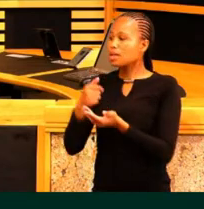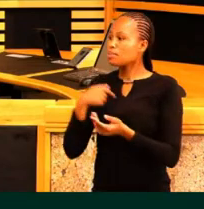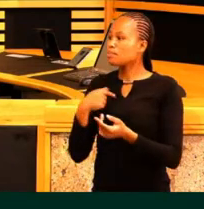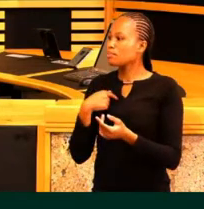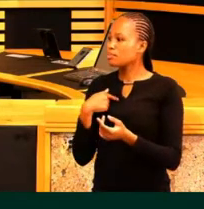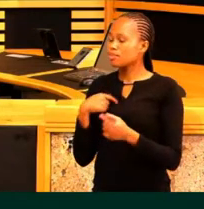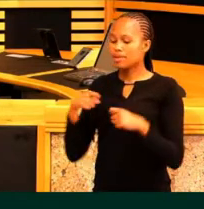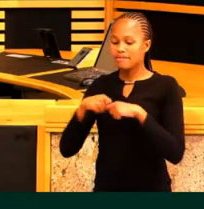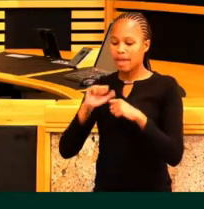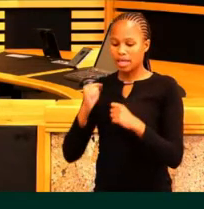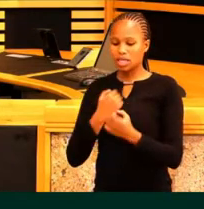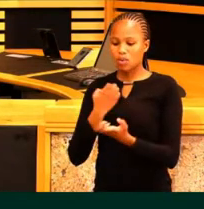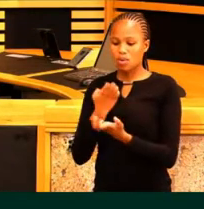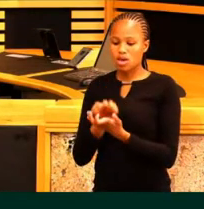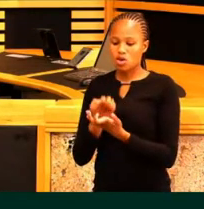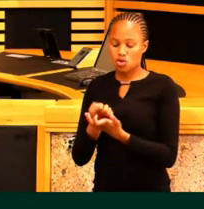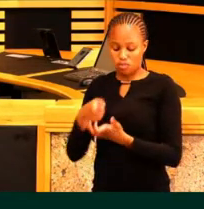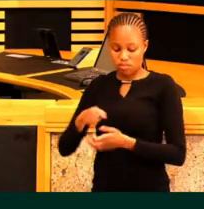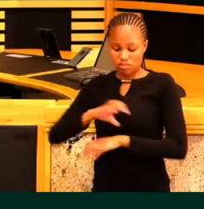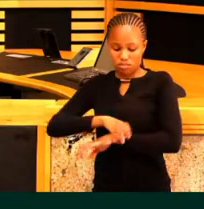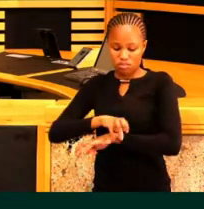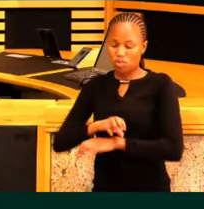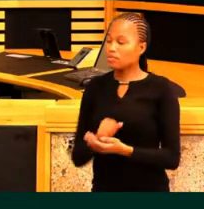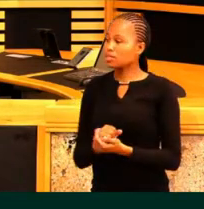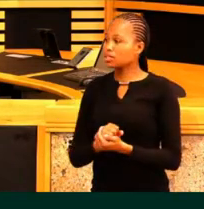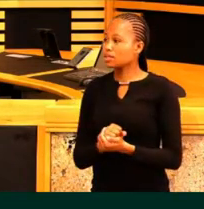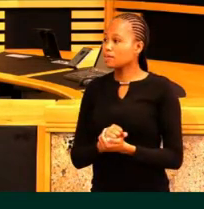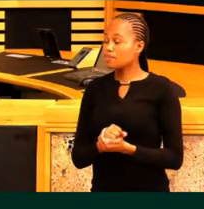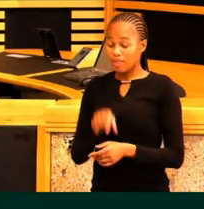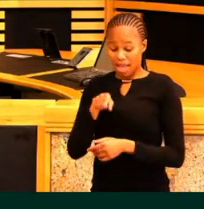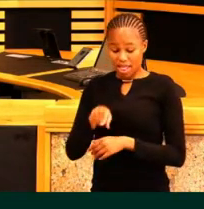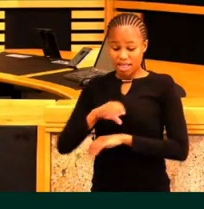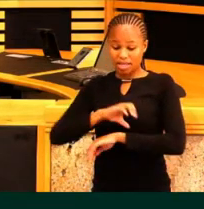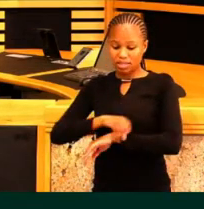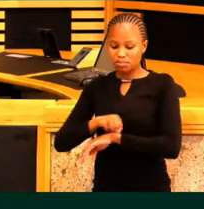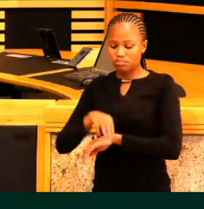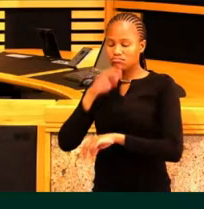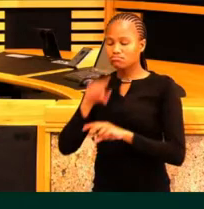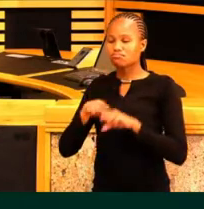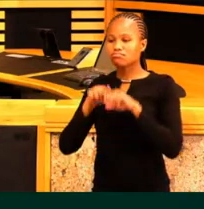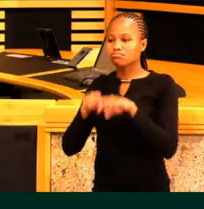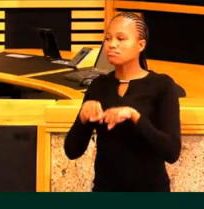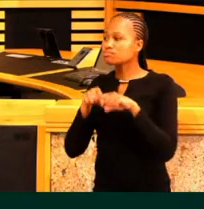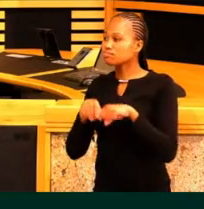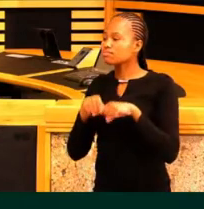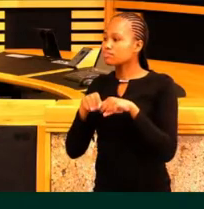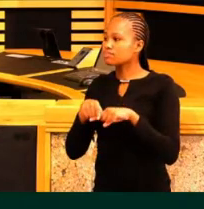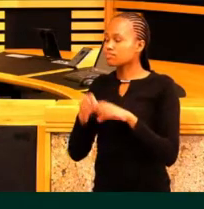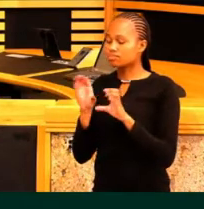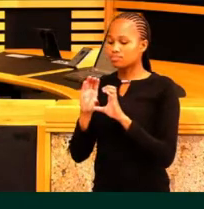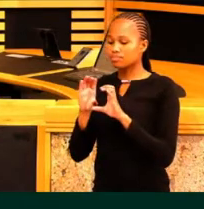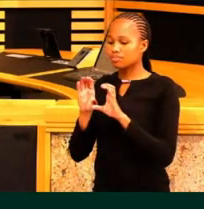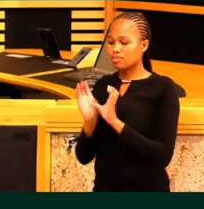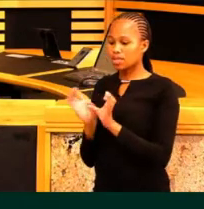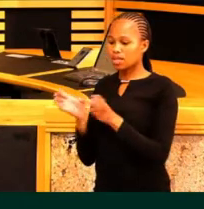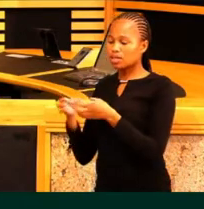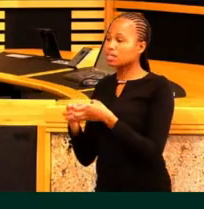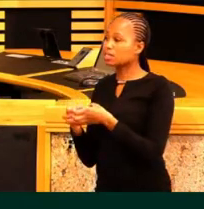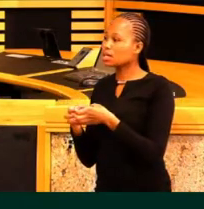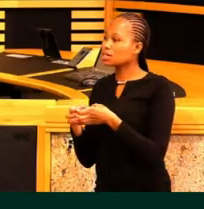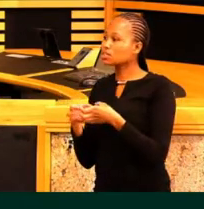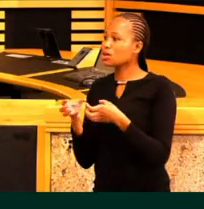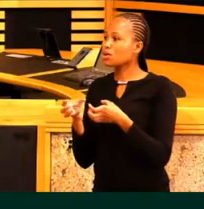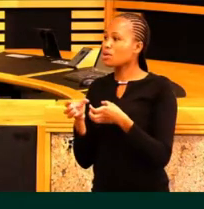economy of our province as you said this province has relied on the auto sector the automobile